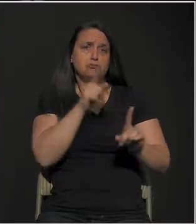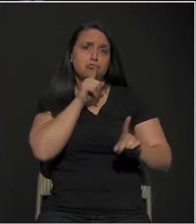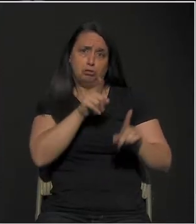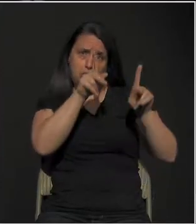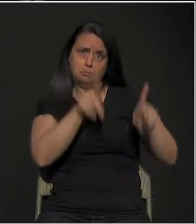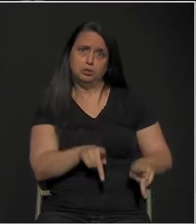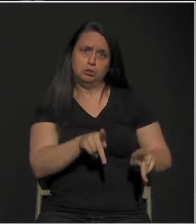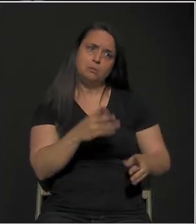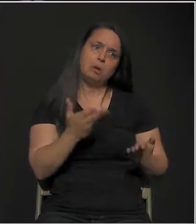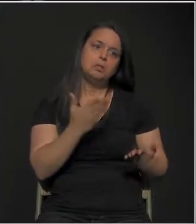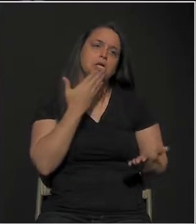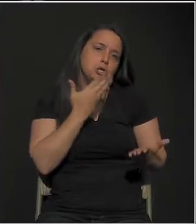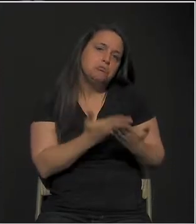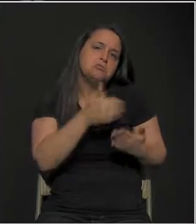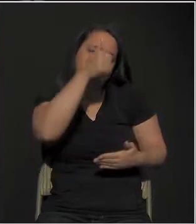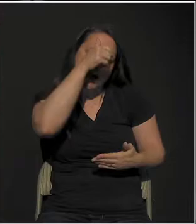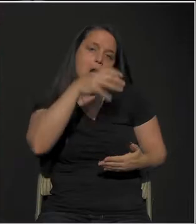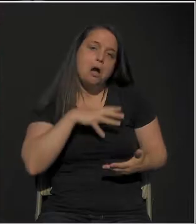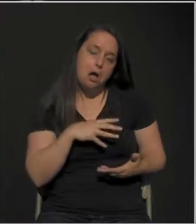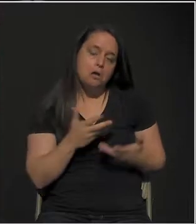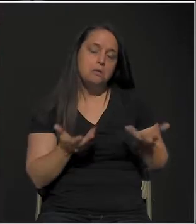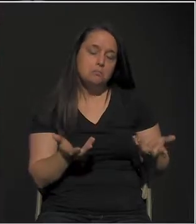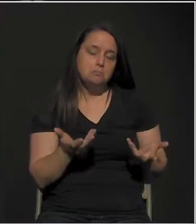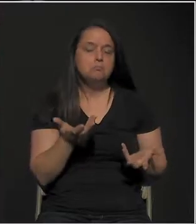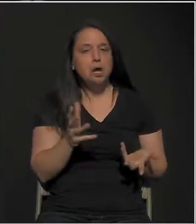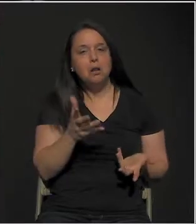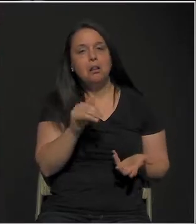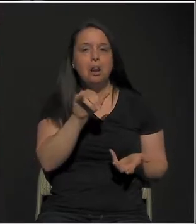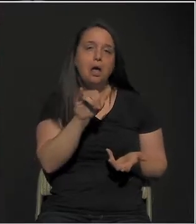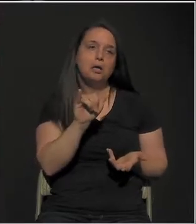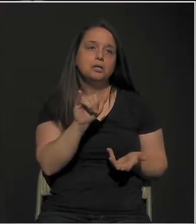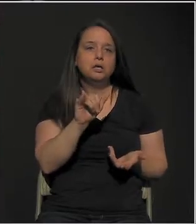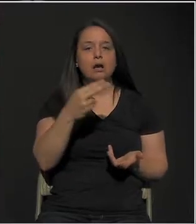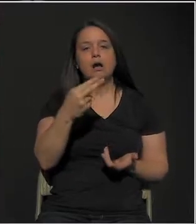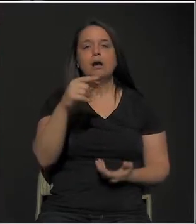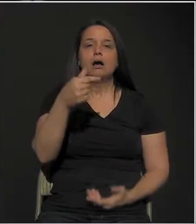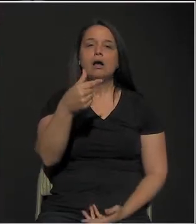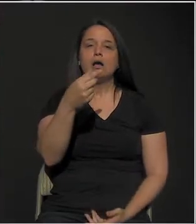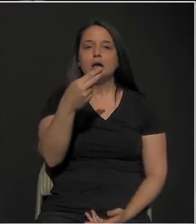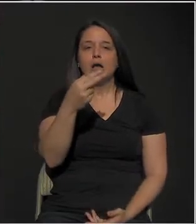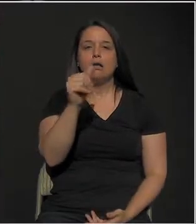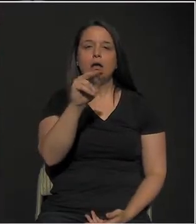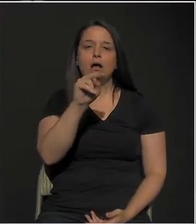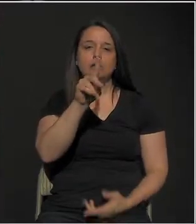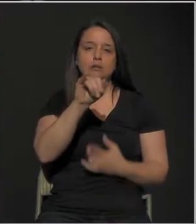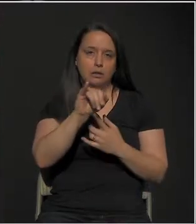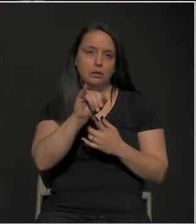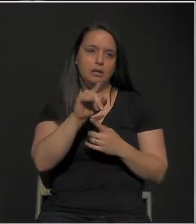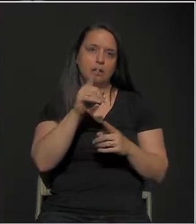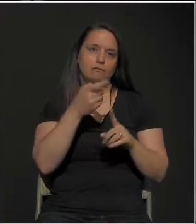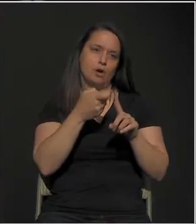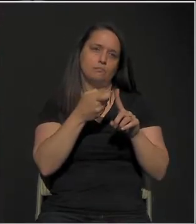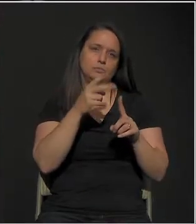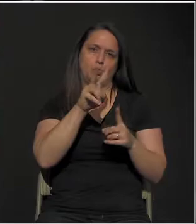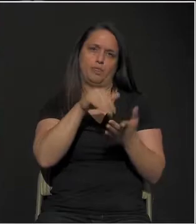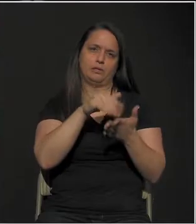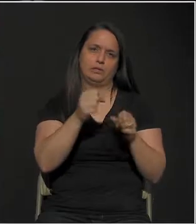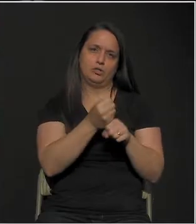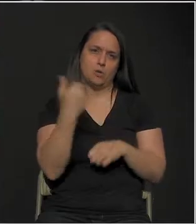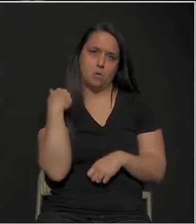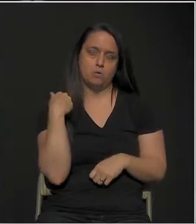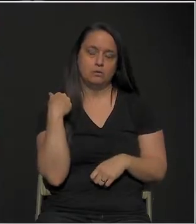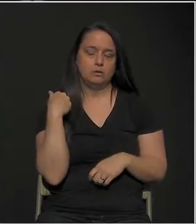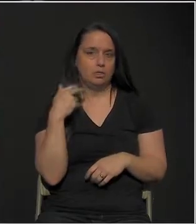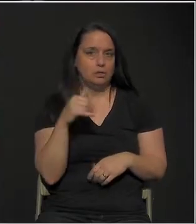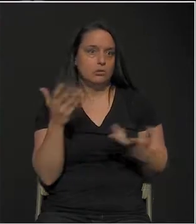was probably a good guy. You know, kind of like a Gandhi of 2,000 years ago, and that's about